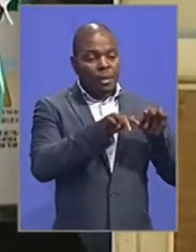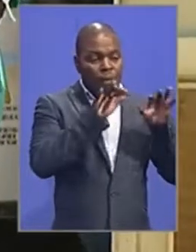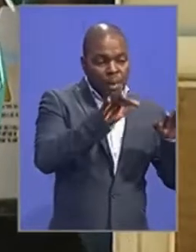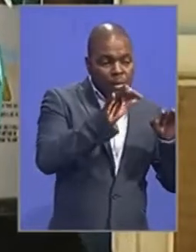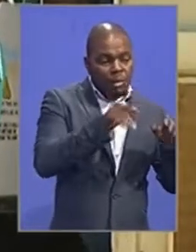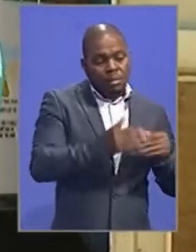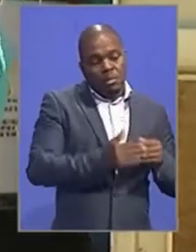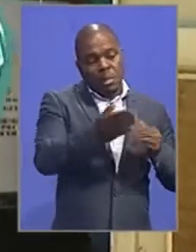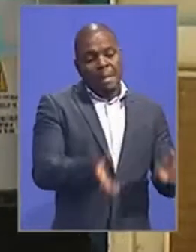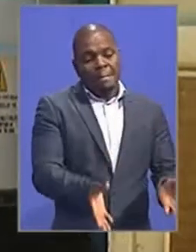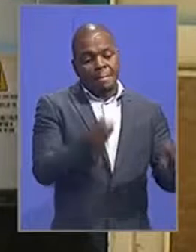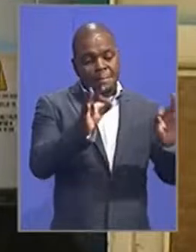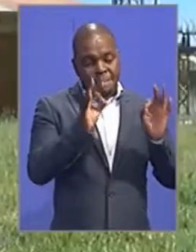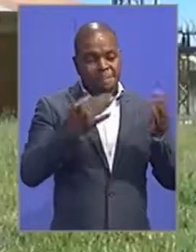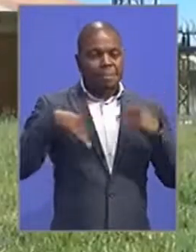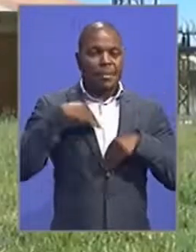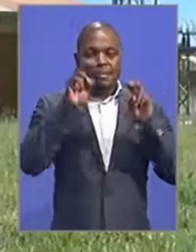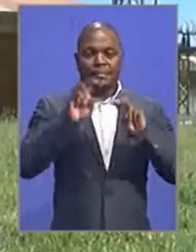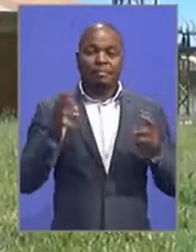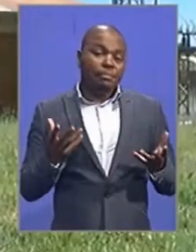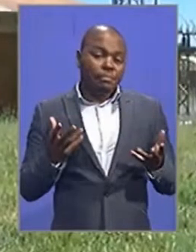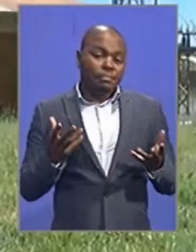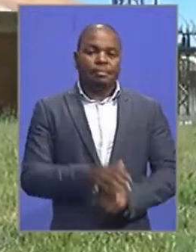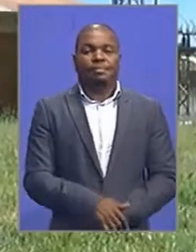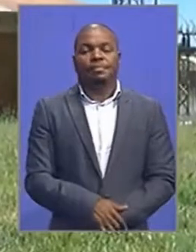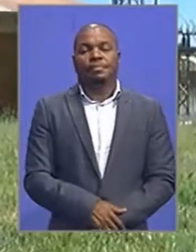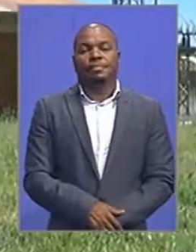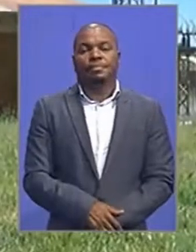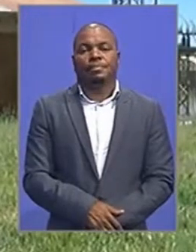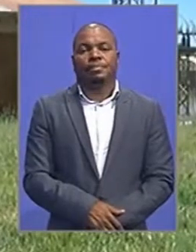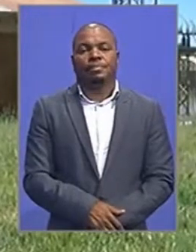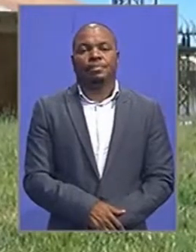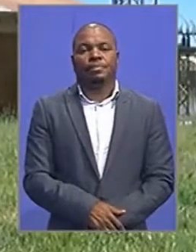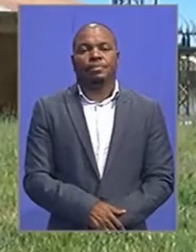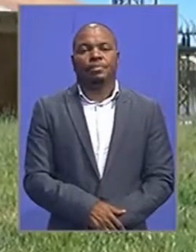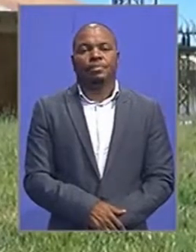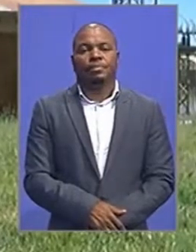leng tlamelo ya motlakase. Zebulon Maine, SABC News, Lichtenburg.